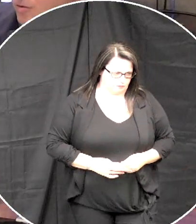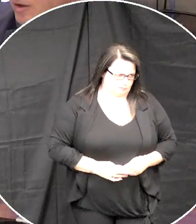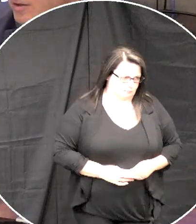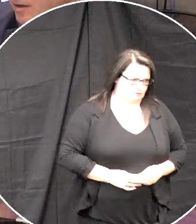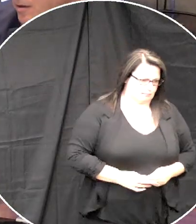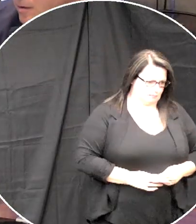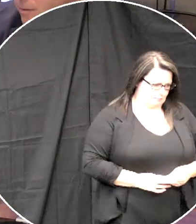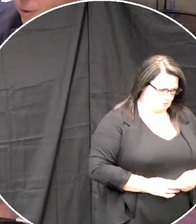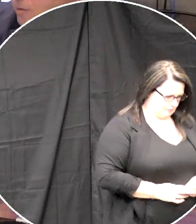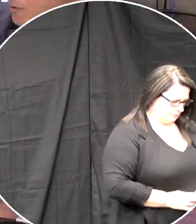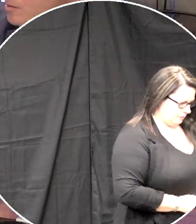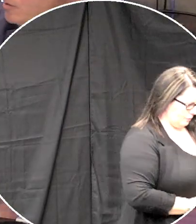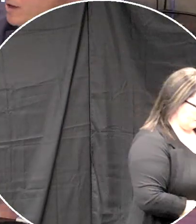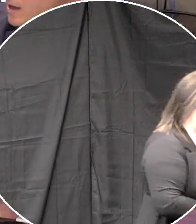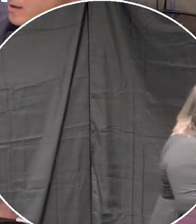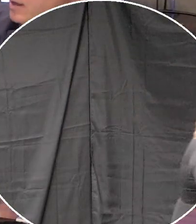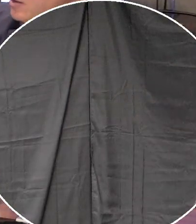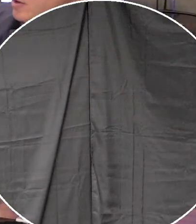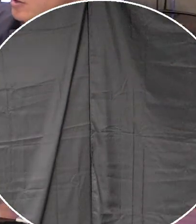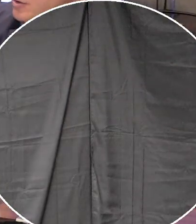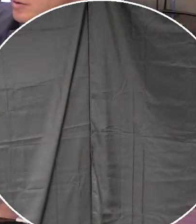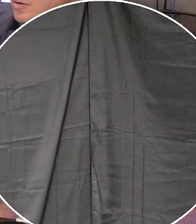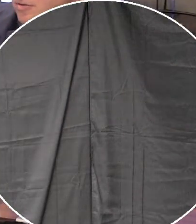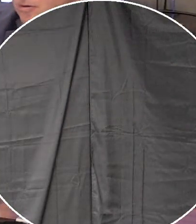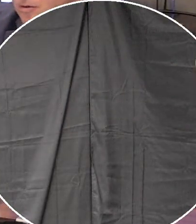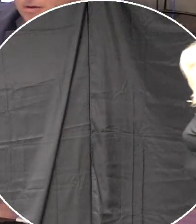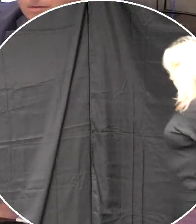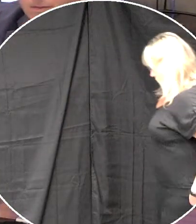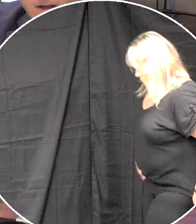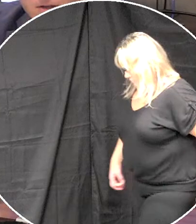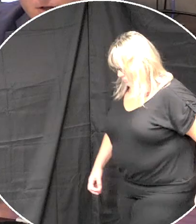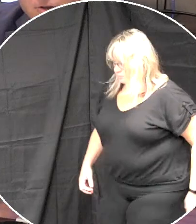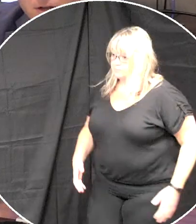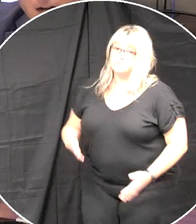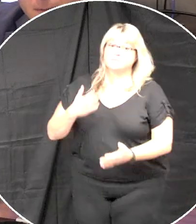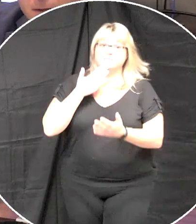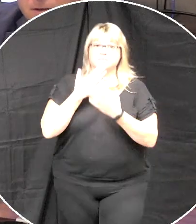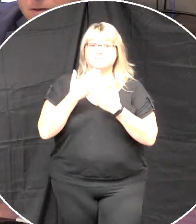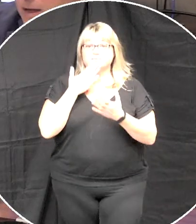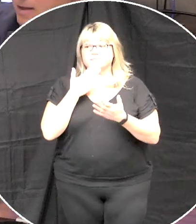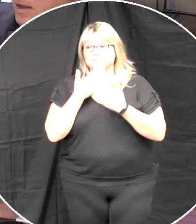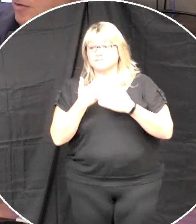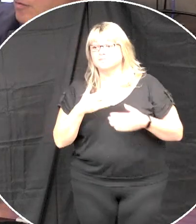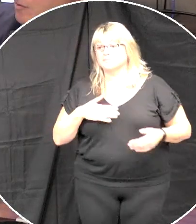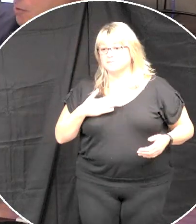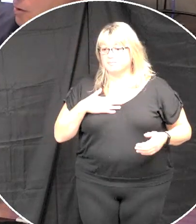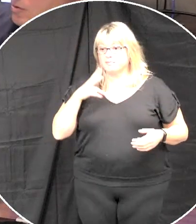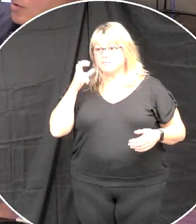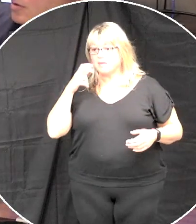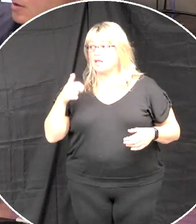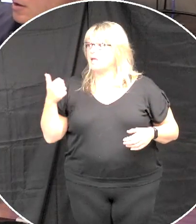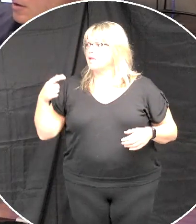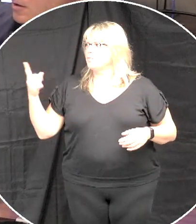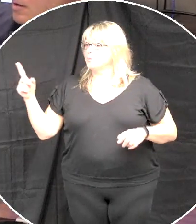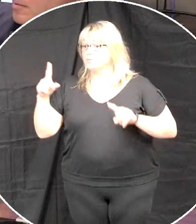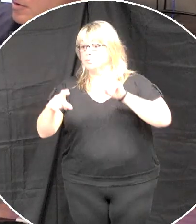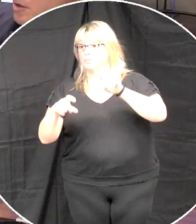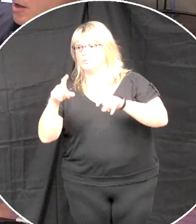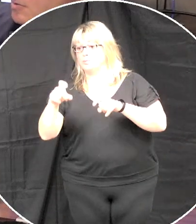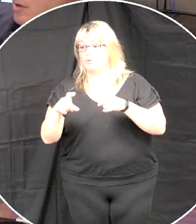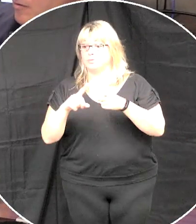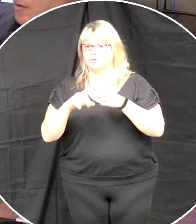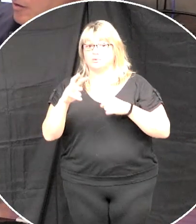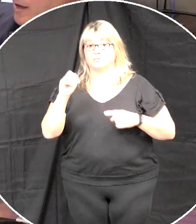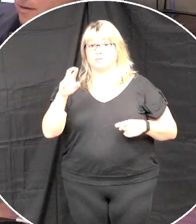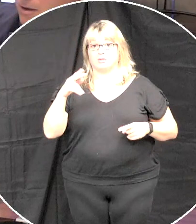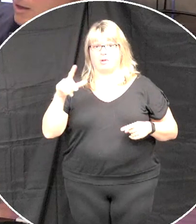That's great to hear. Terry, before we move on, any questions or any discussion, comments on either of the reports that Mr. Hall